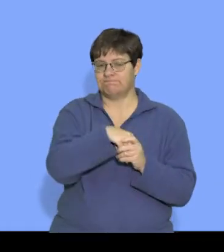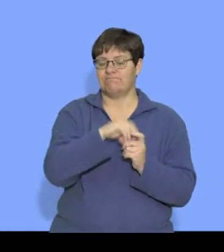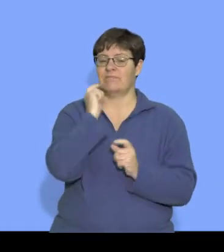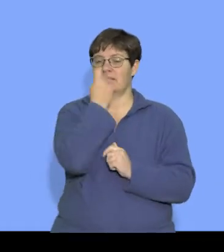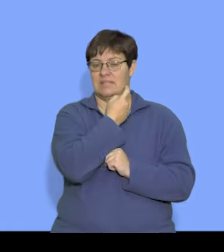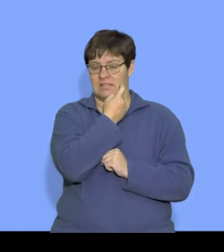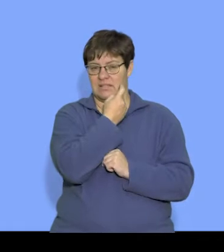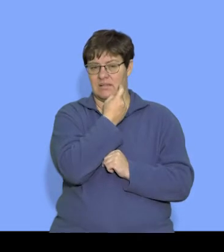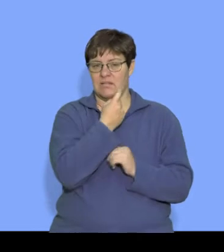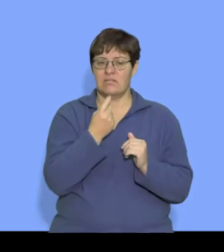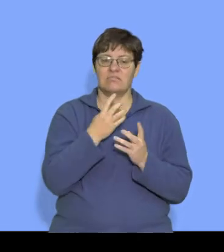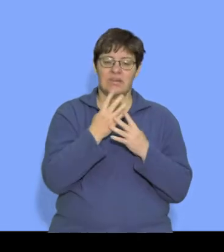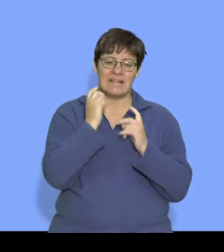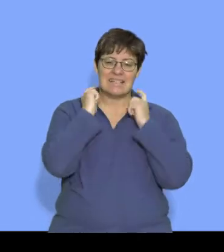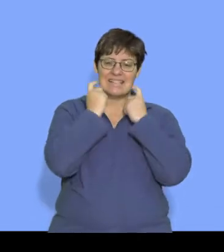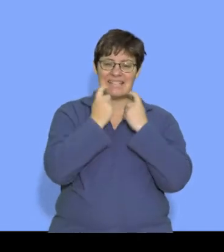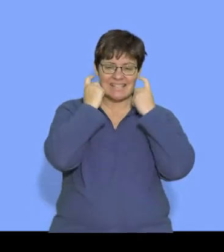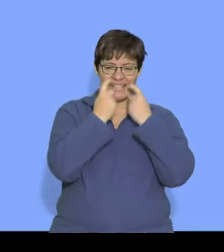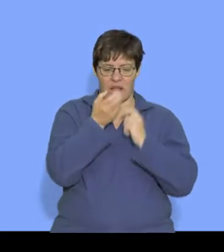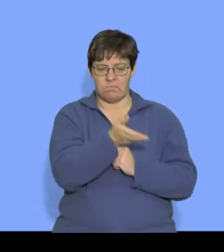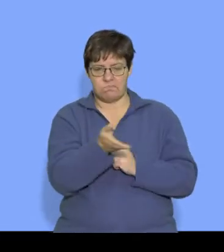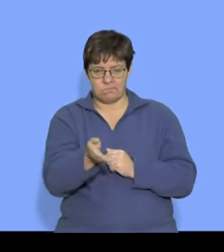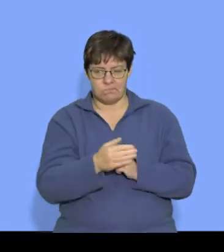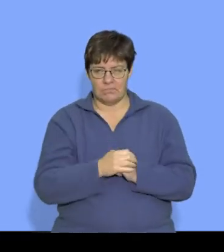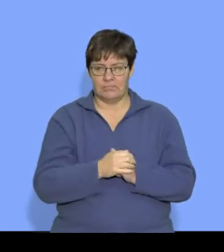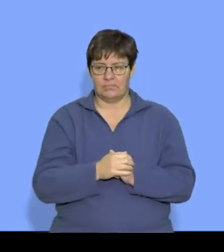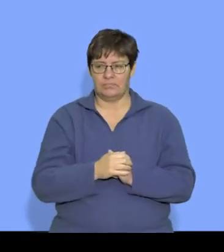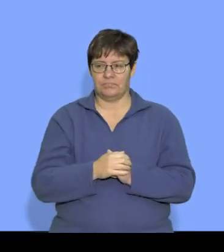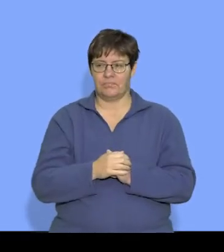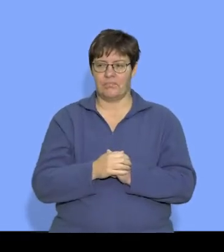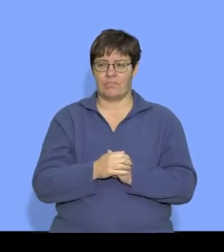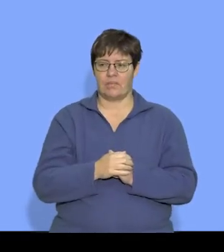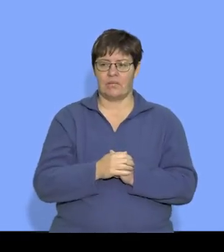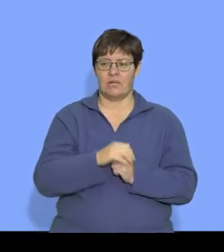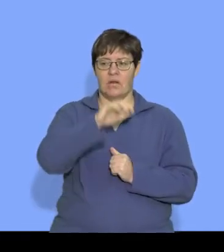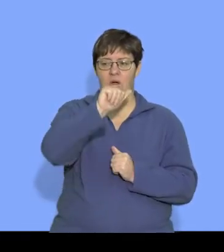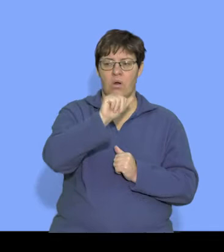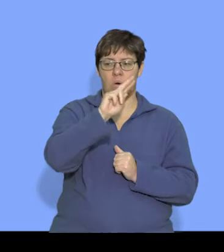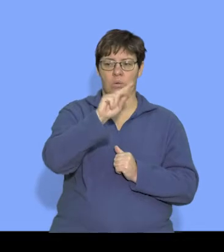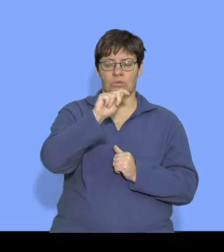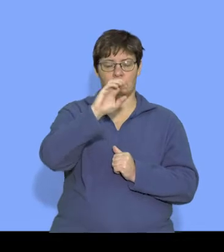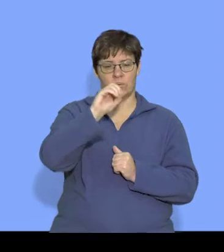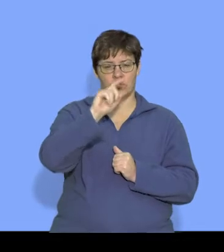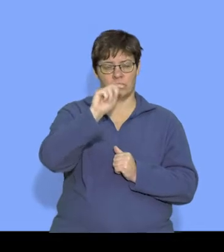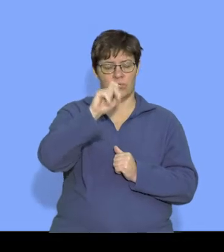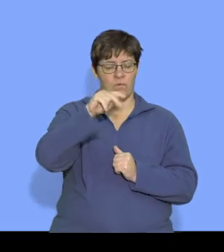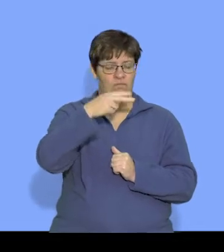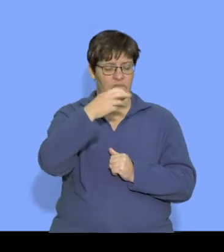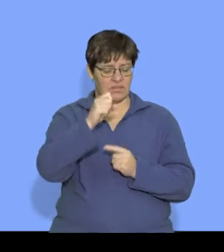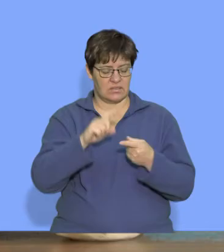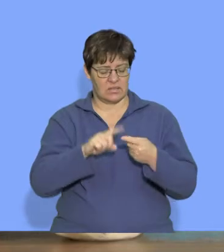dental formula or the teeth that are present. We're going to have to compare autotrophs and heterotrophs in terms